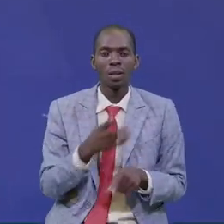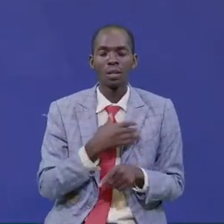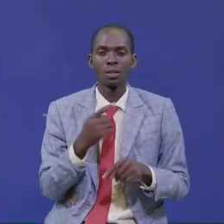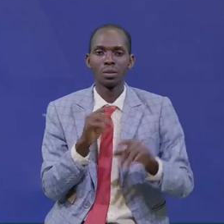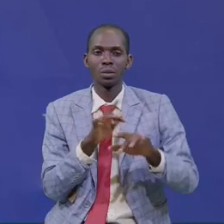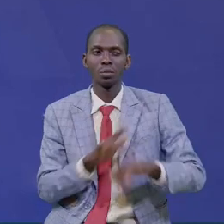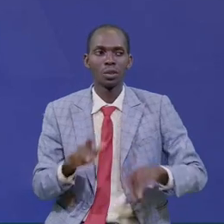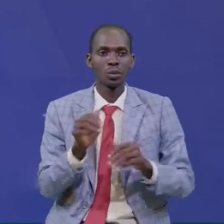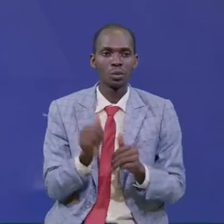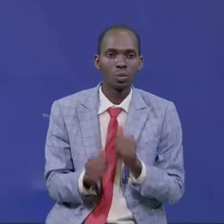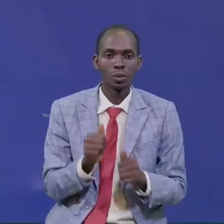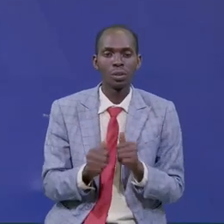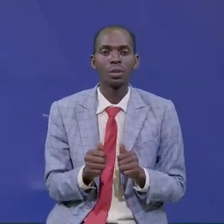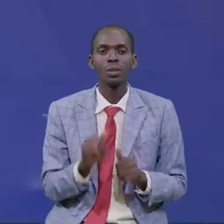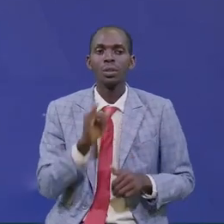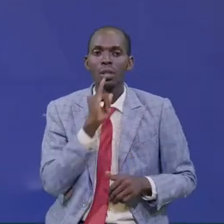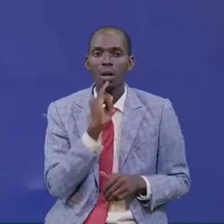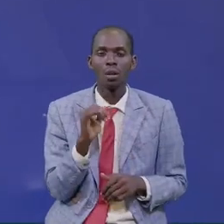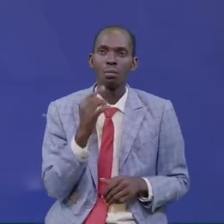he swore unto thy